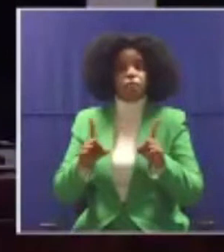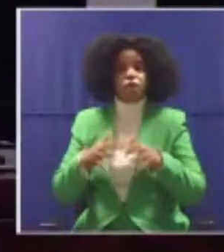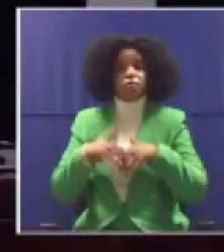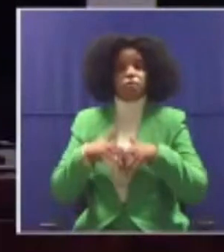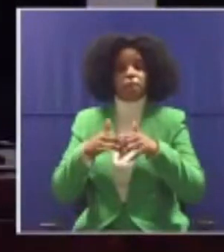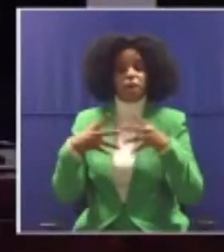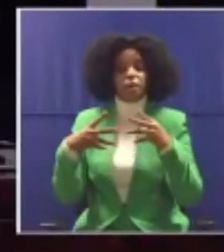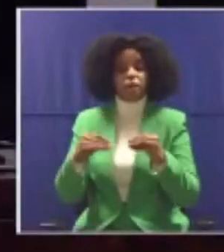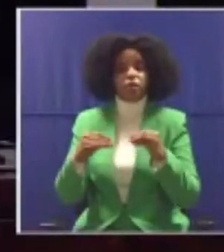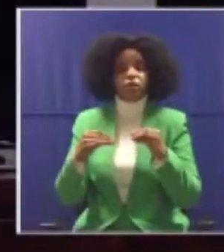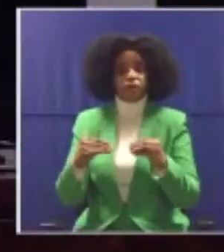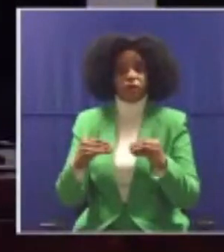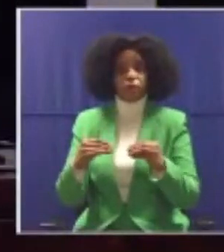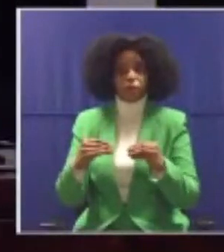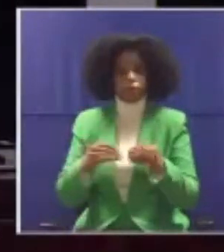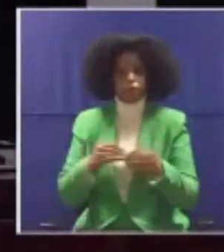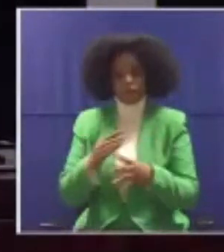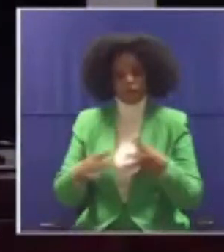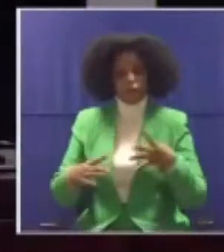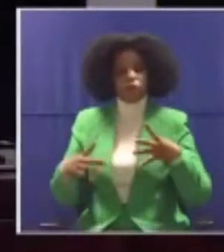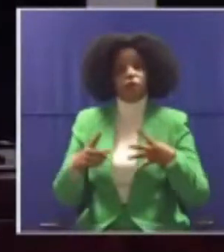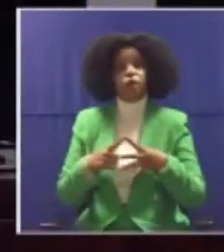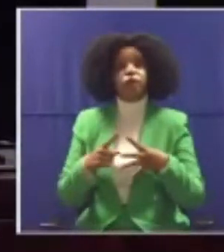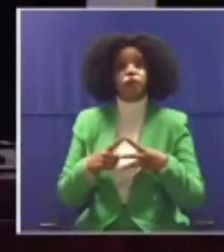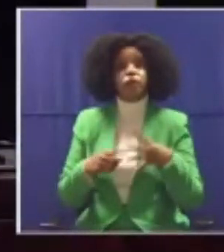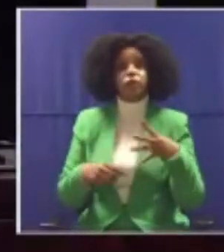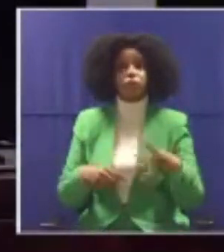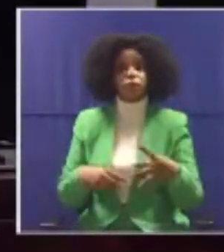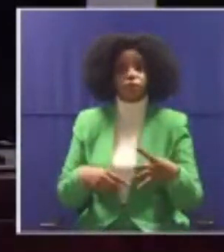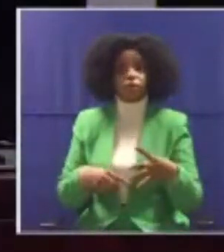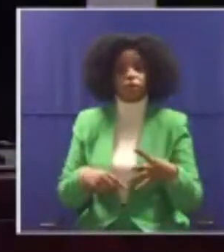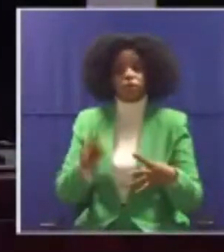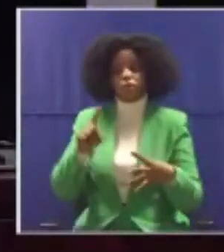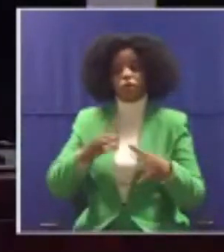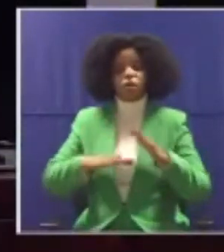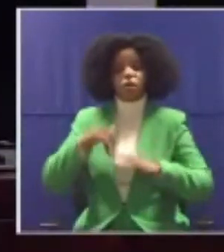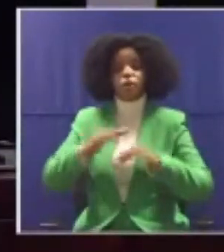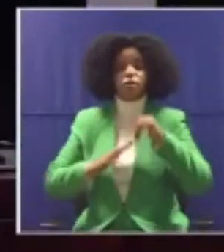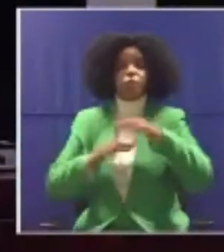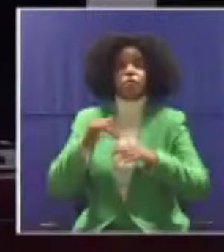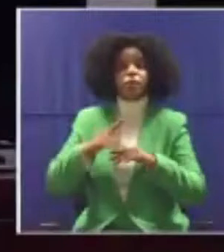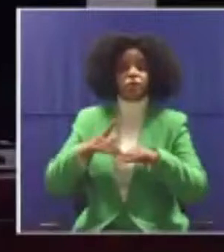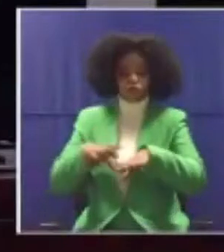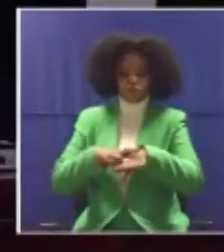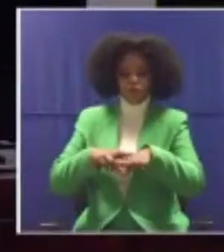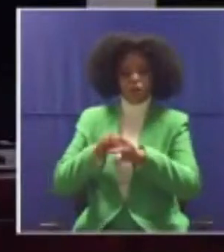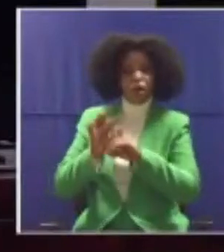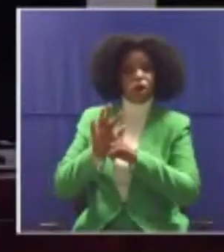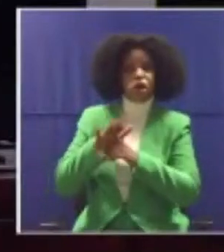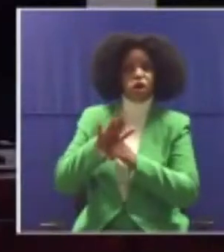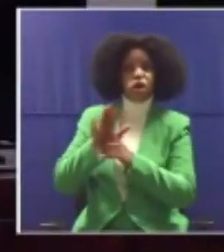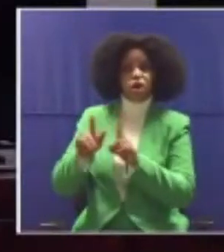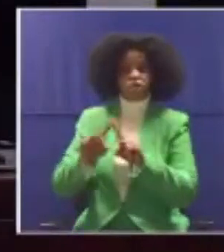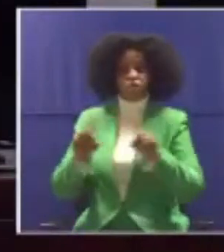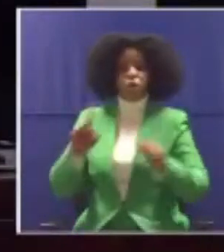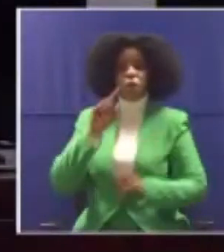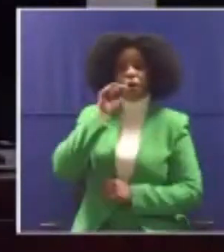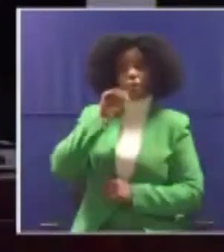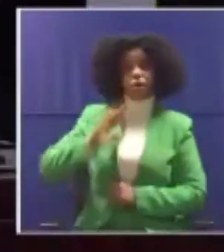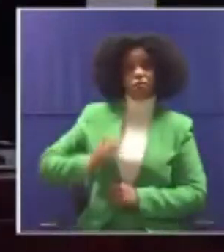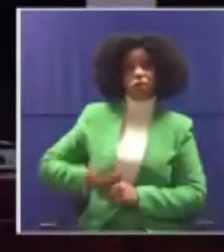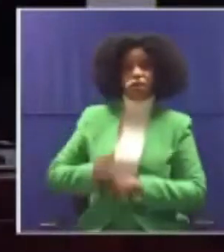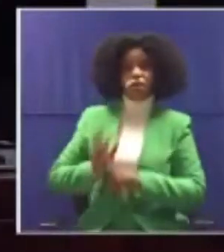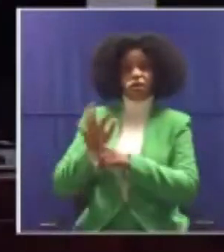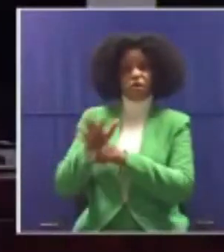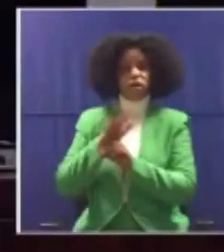to building non-racialism, non-sexism, democratic, united, and a prosperous